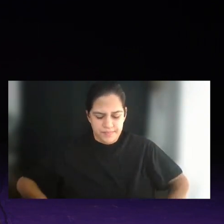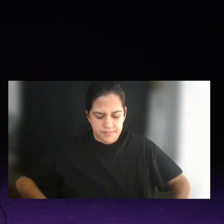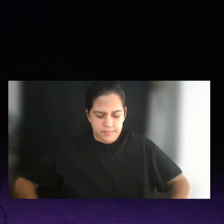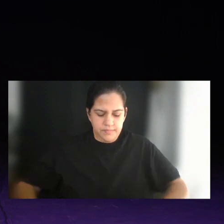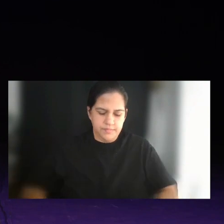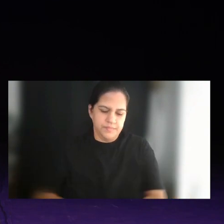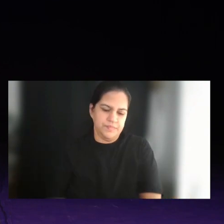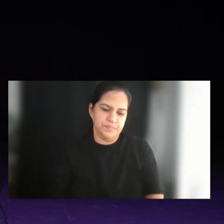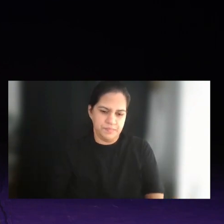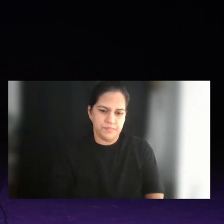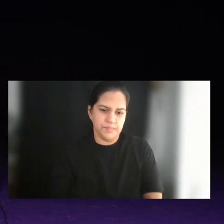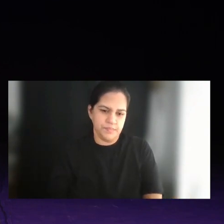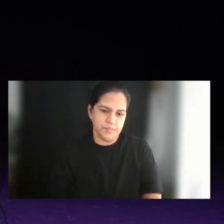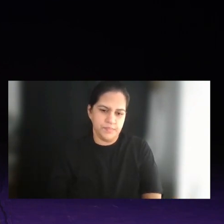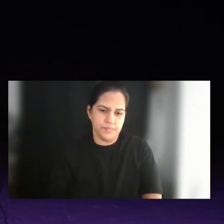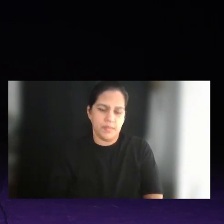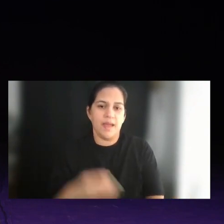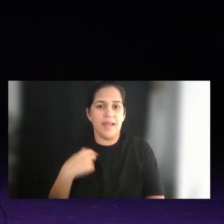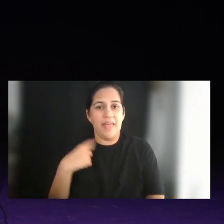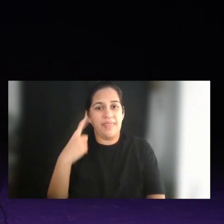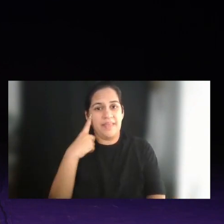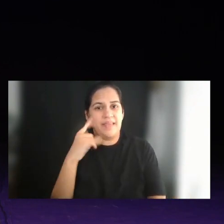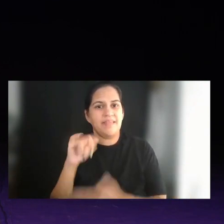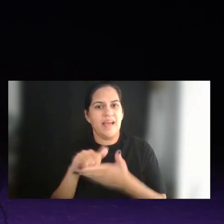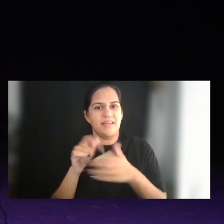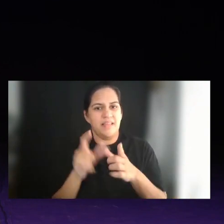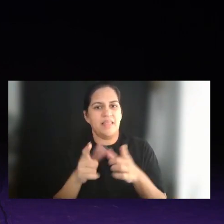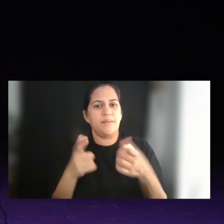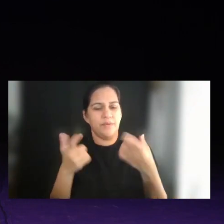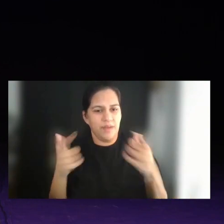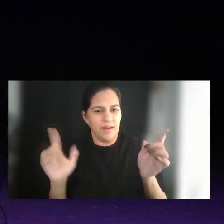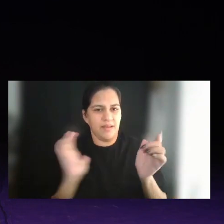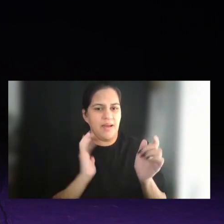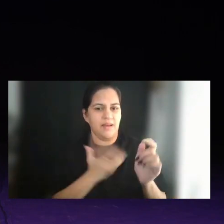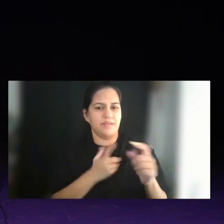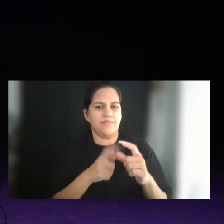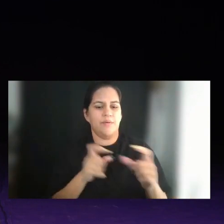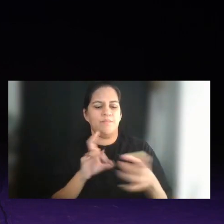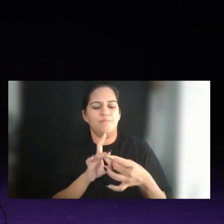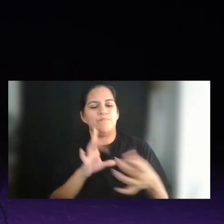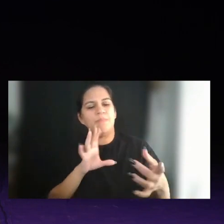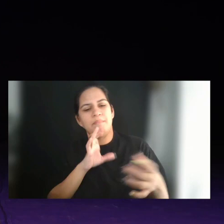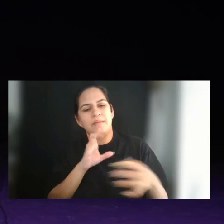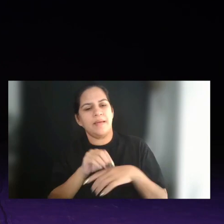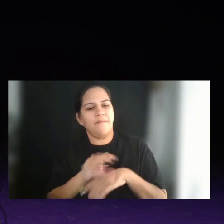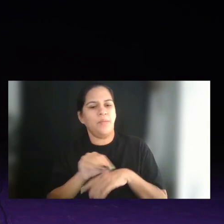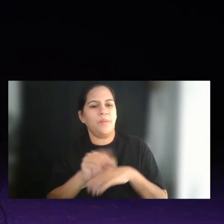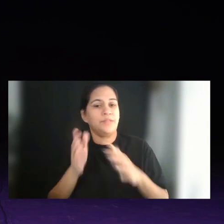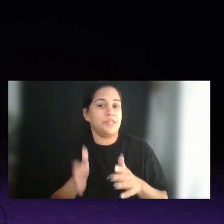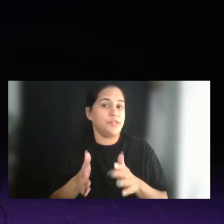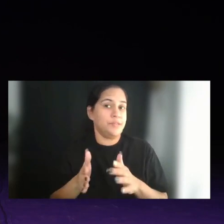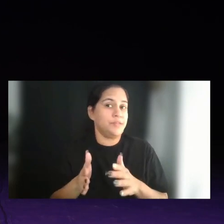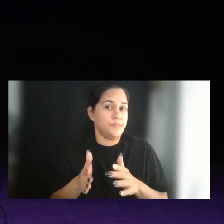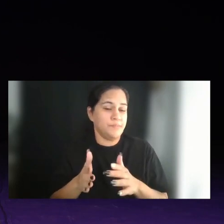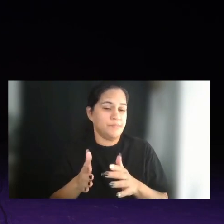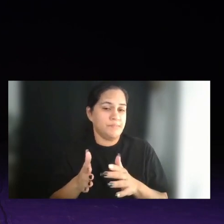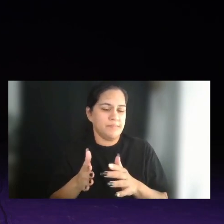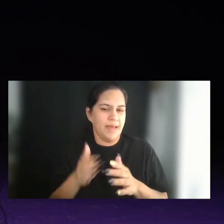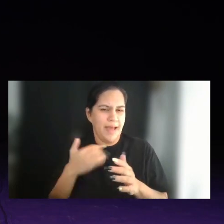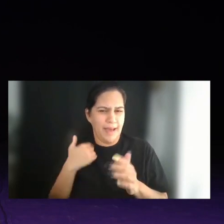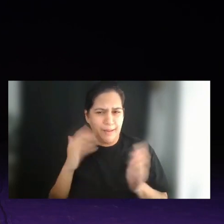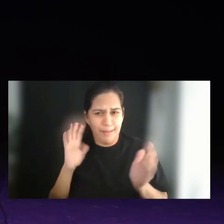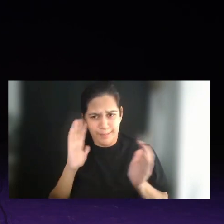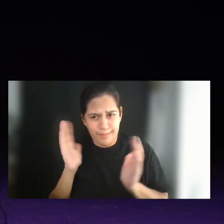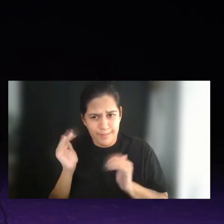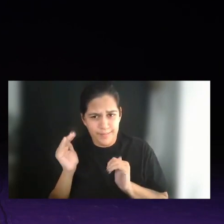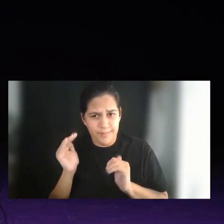And I think that's liberating us from being influencers. At least I hope it is. Instead, I hope it's